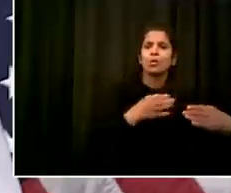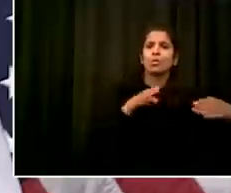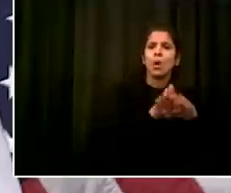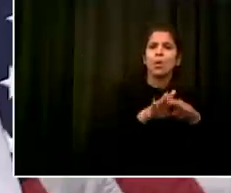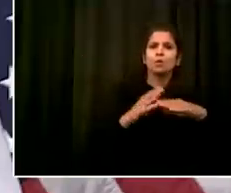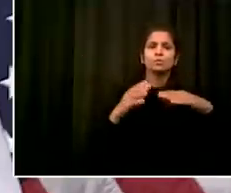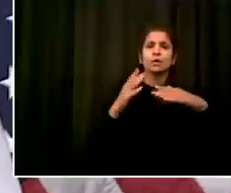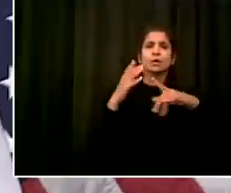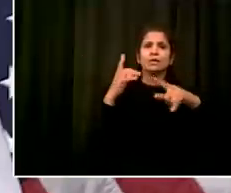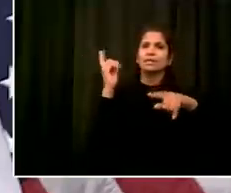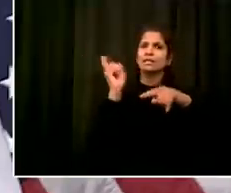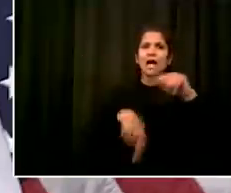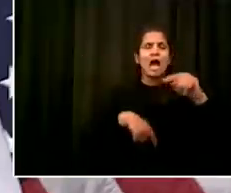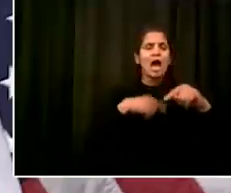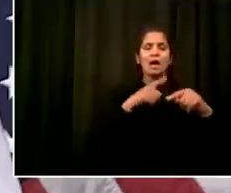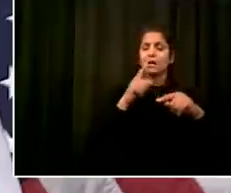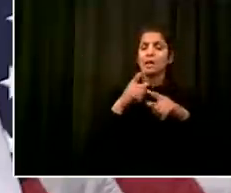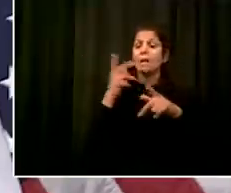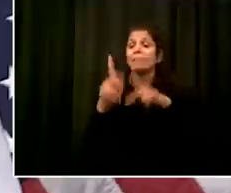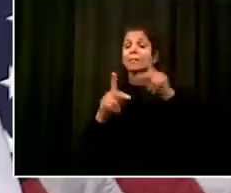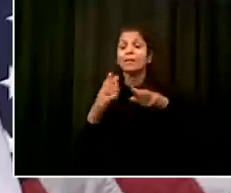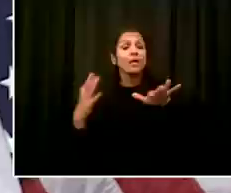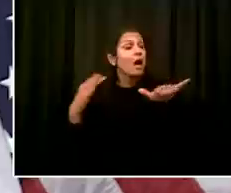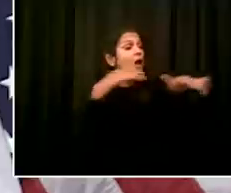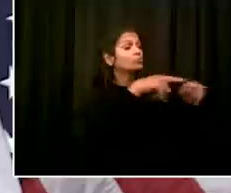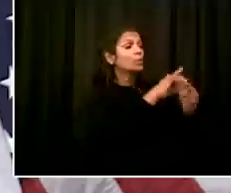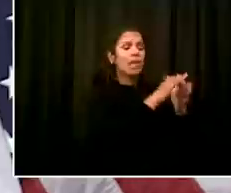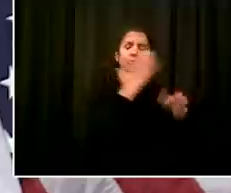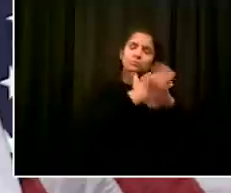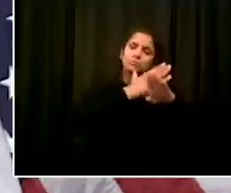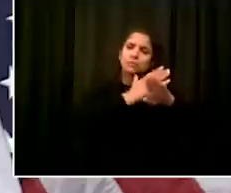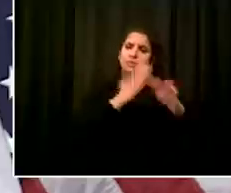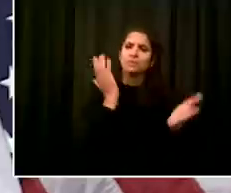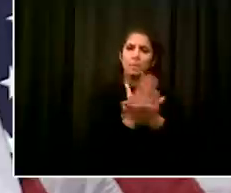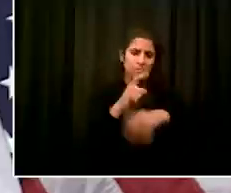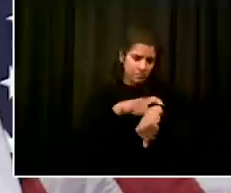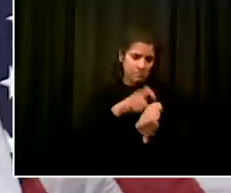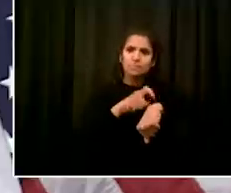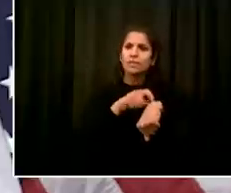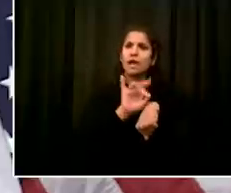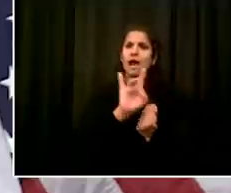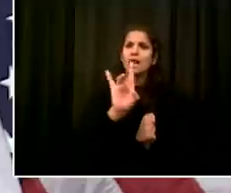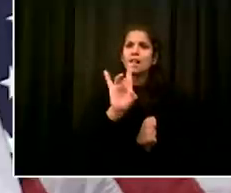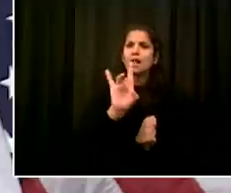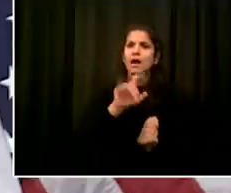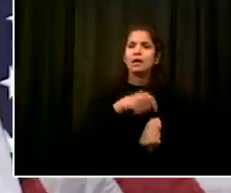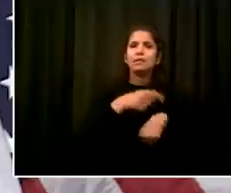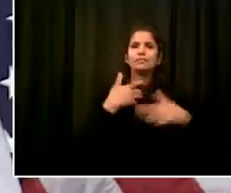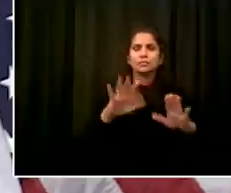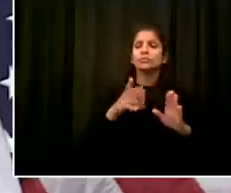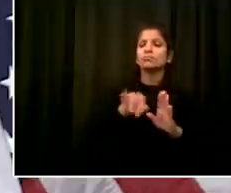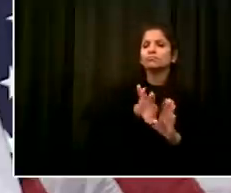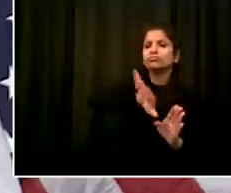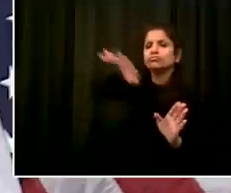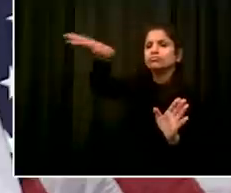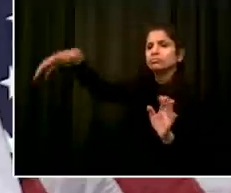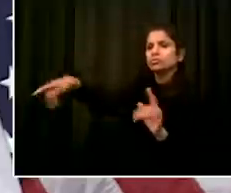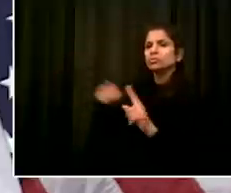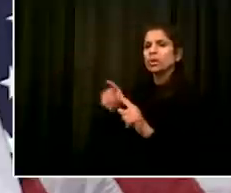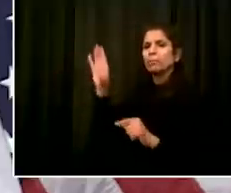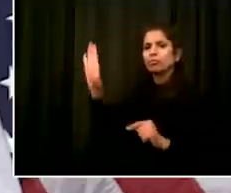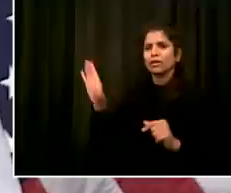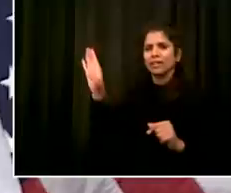go home. There was a lot of discussion, as I understand it, on the bridge and attempt to really talk it through with the protesters. I've seen more of